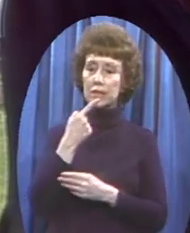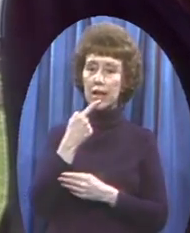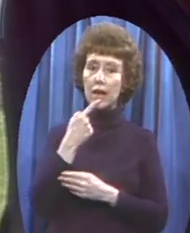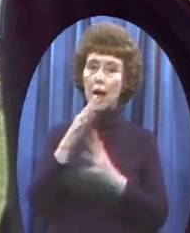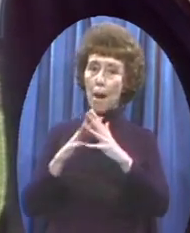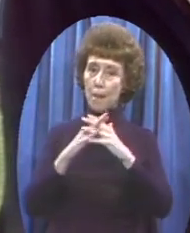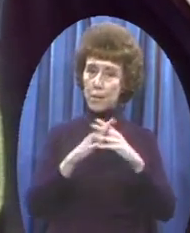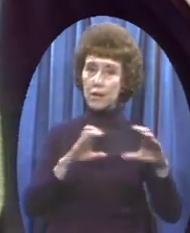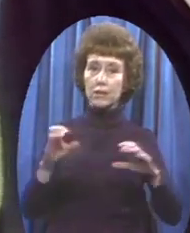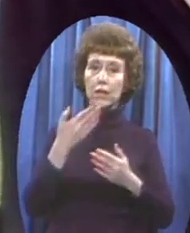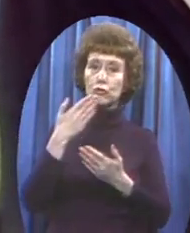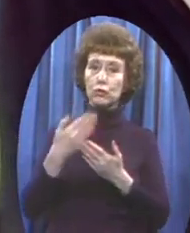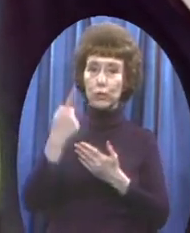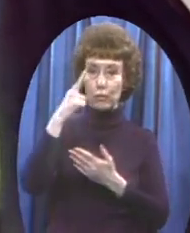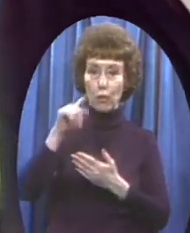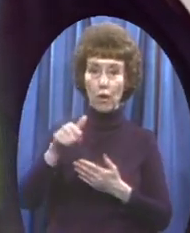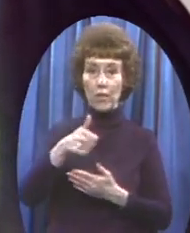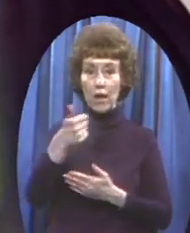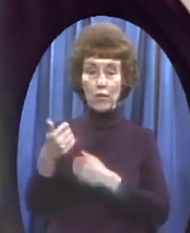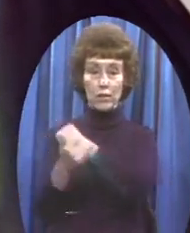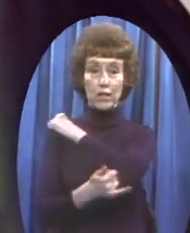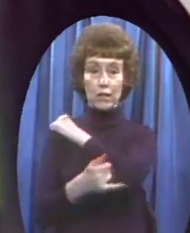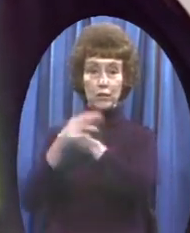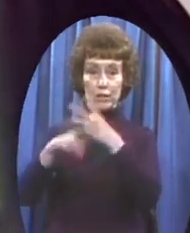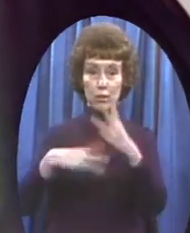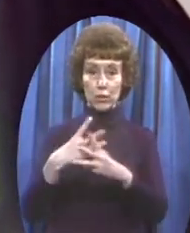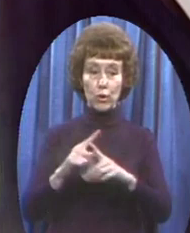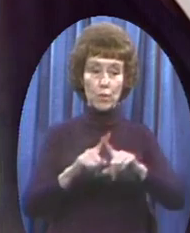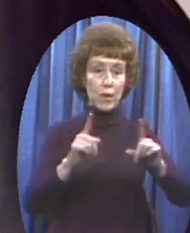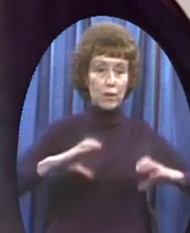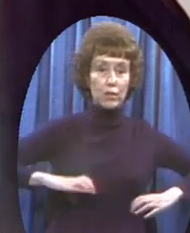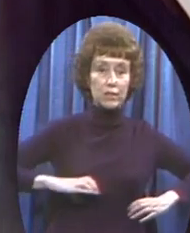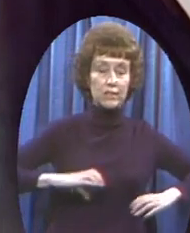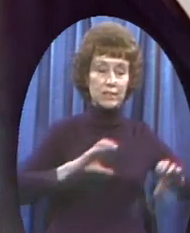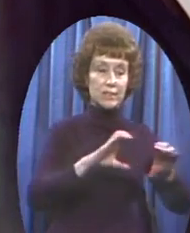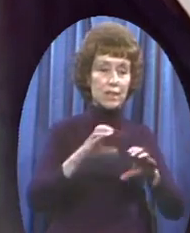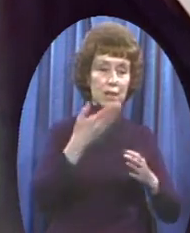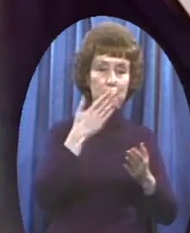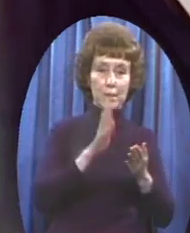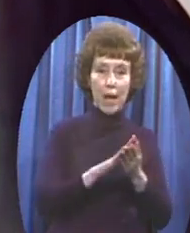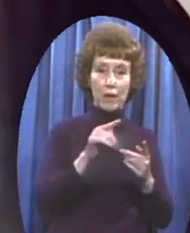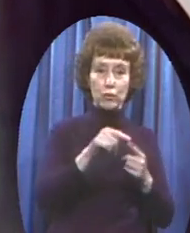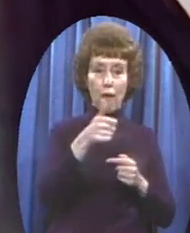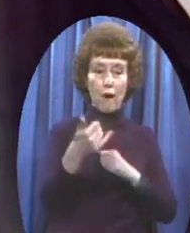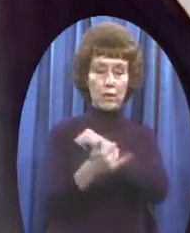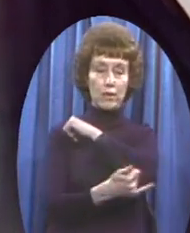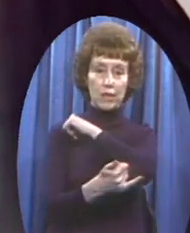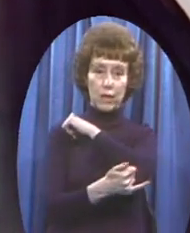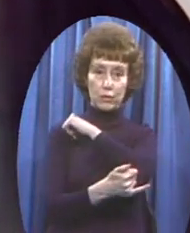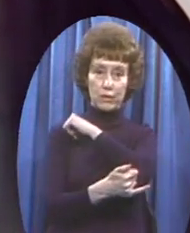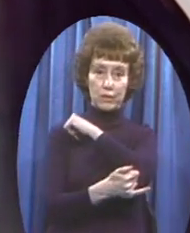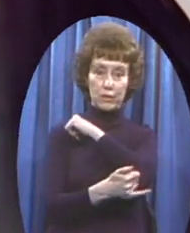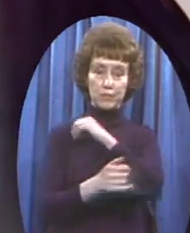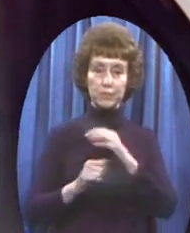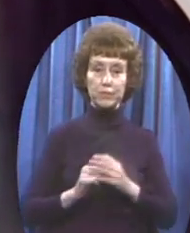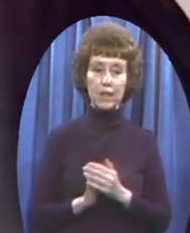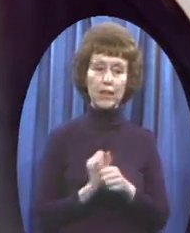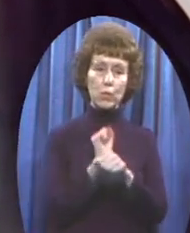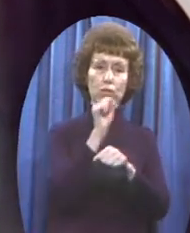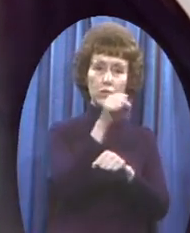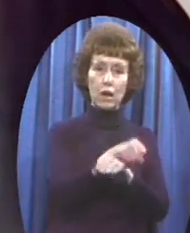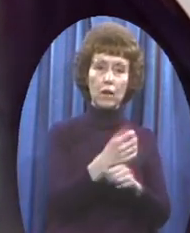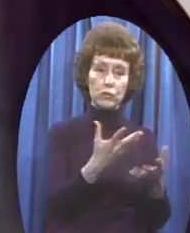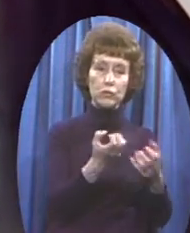Soviet Union has done a great deal of harm. They're devoted to conquest of the entire world by violent revolution. Those are the